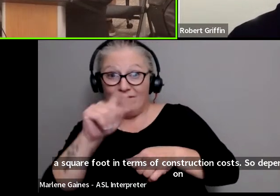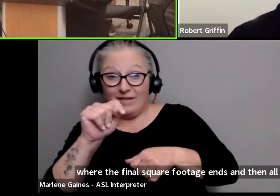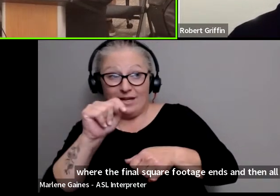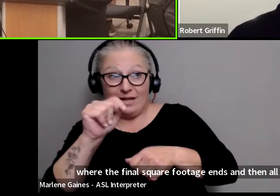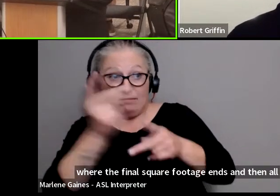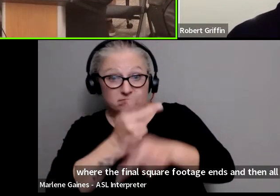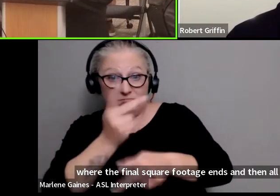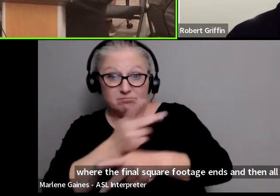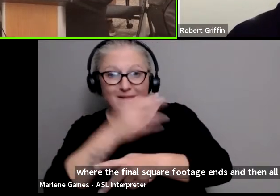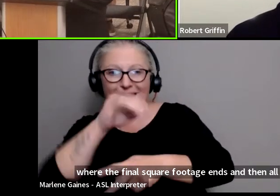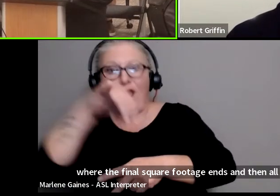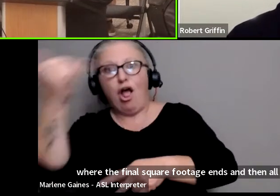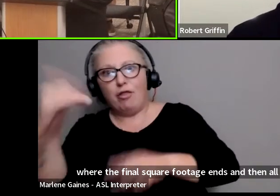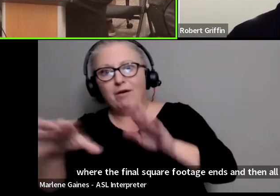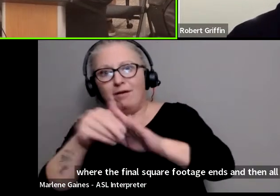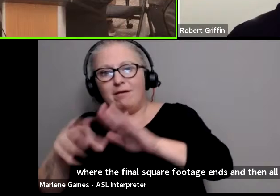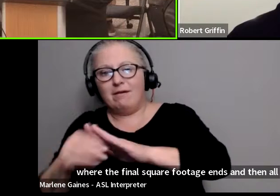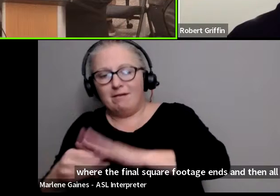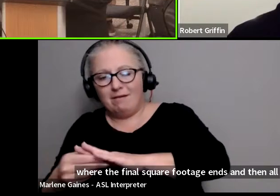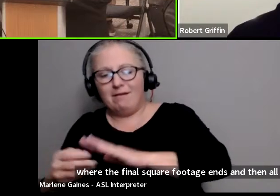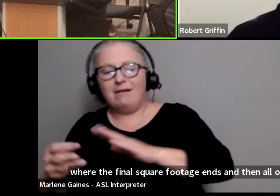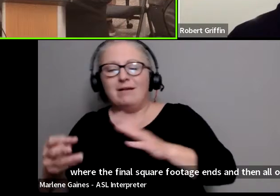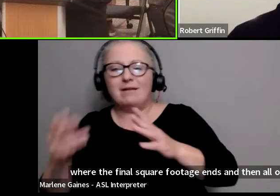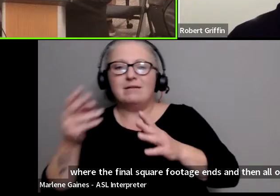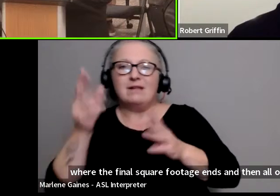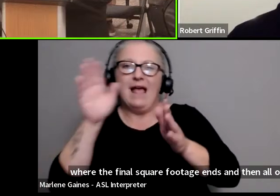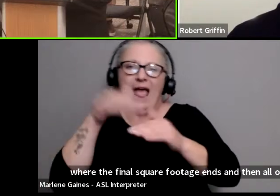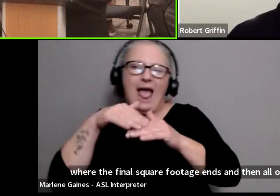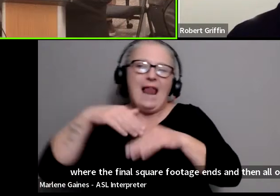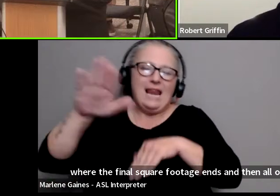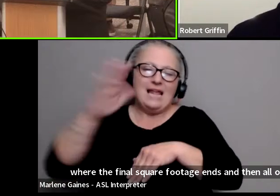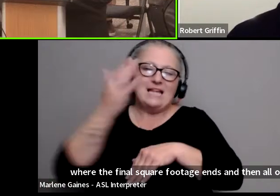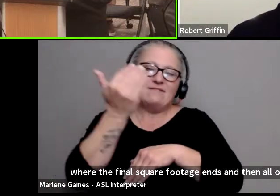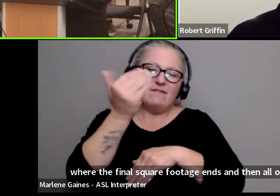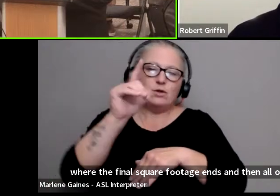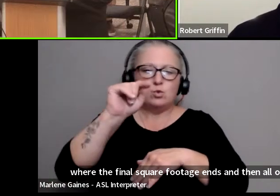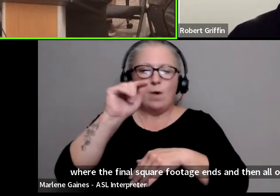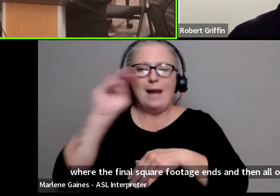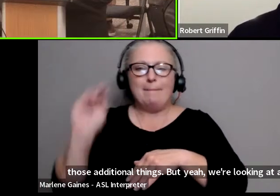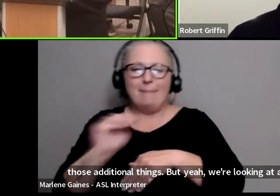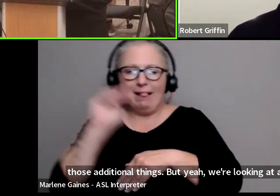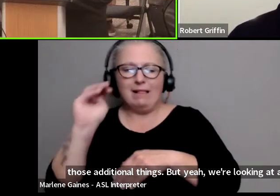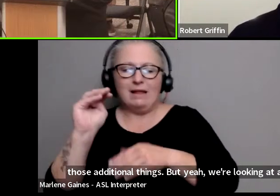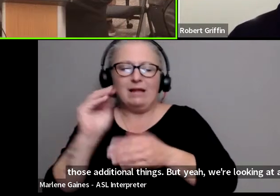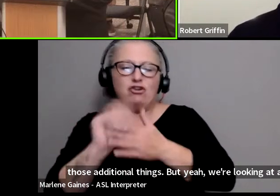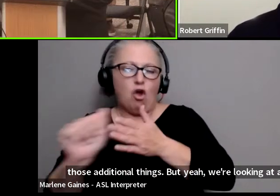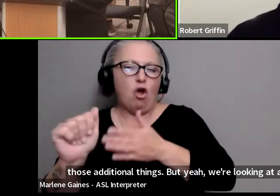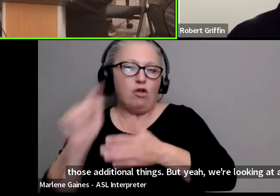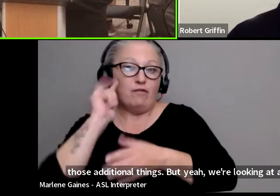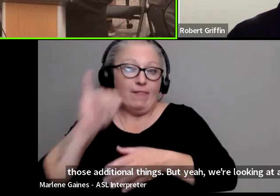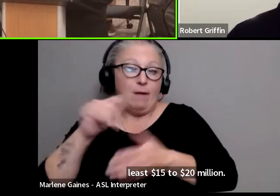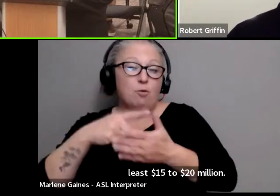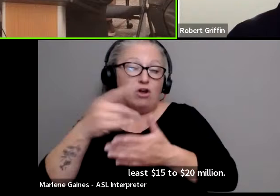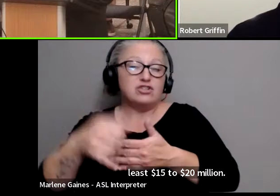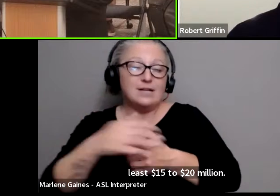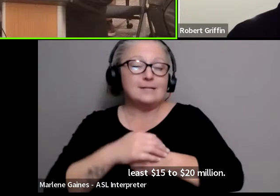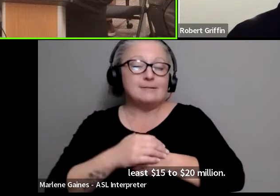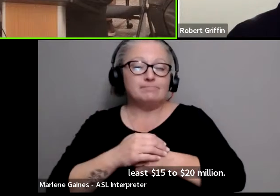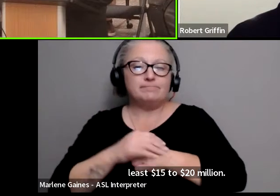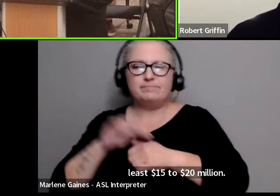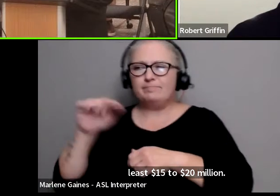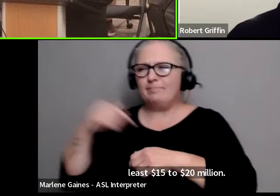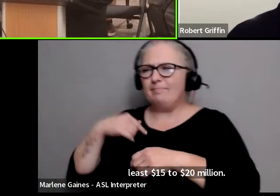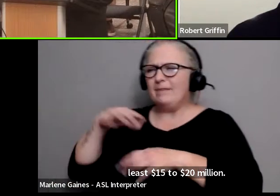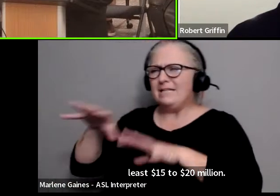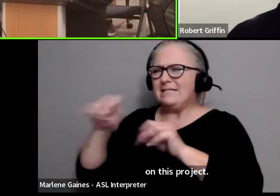additional things. But yeah, we're looking at least $15 to $20 million on this project. Let me